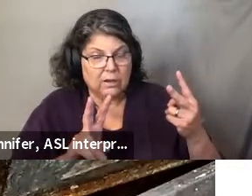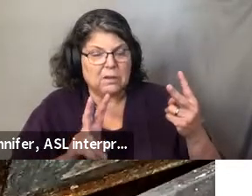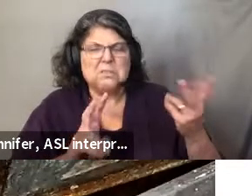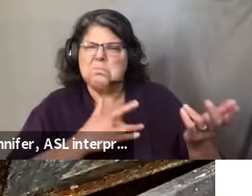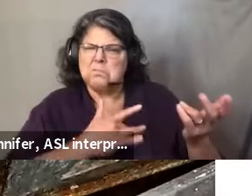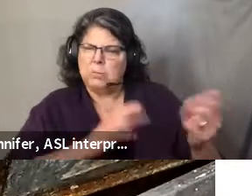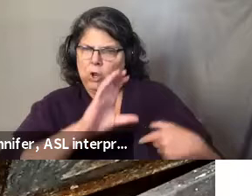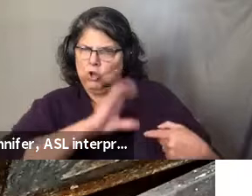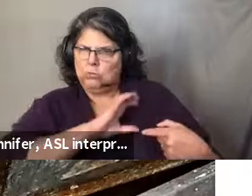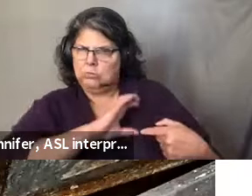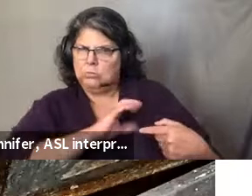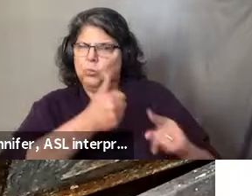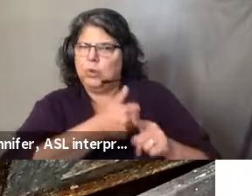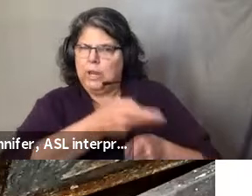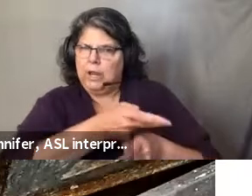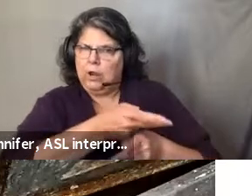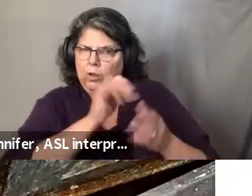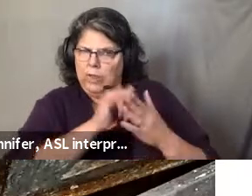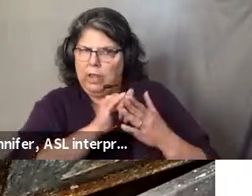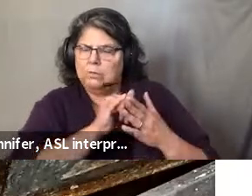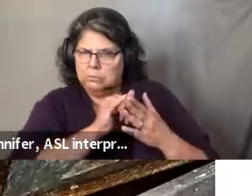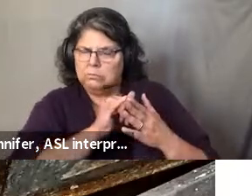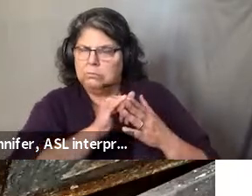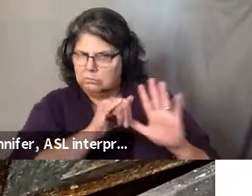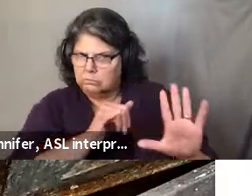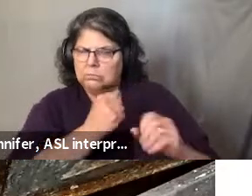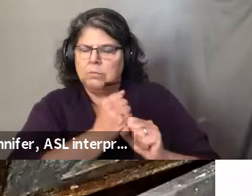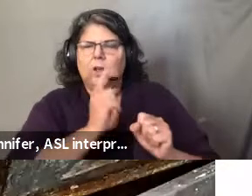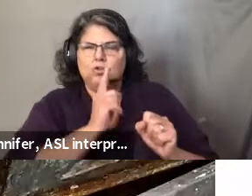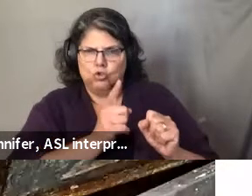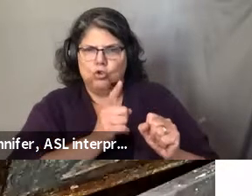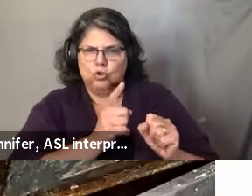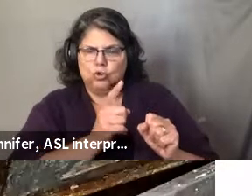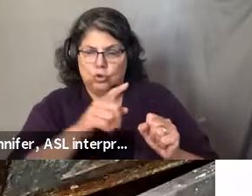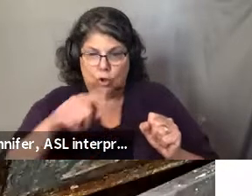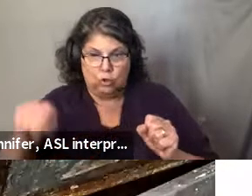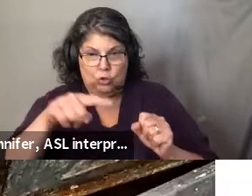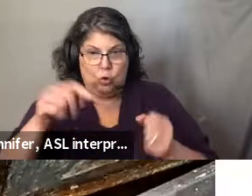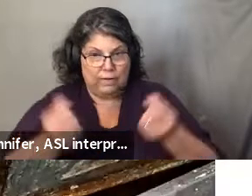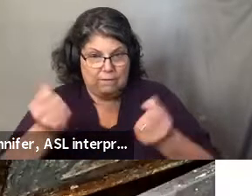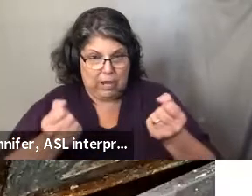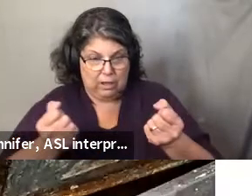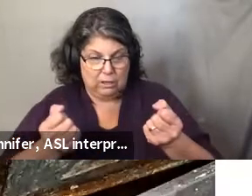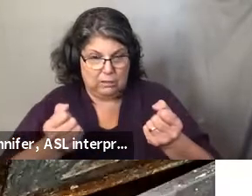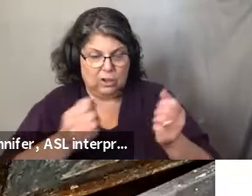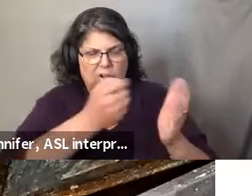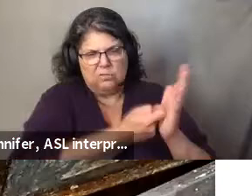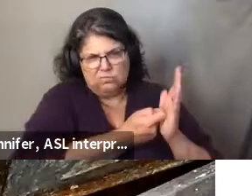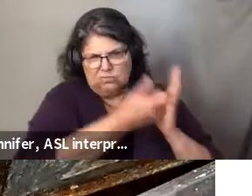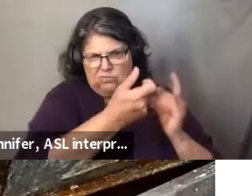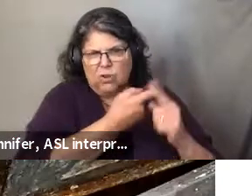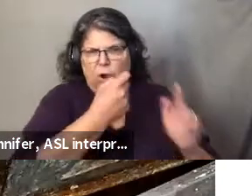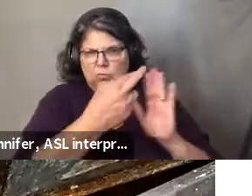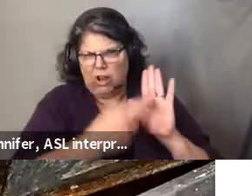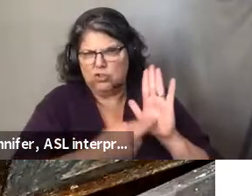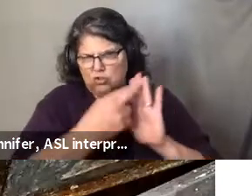enforcement officials to make sure that these vehicles are taken off the registration